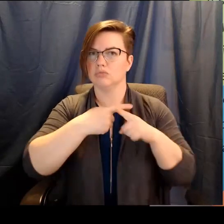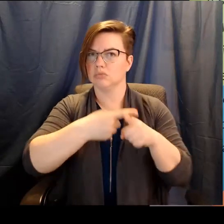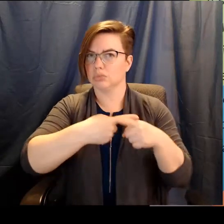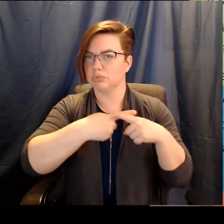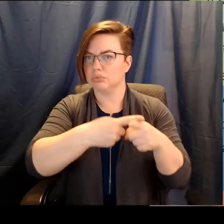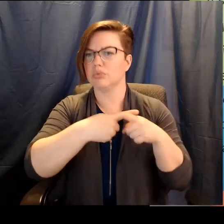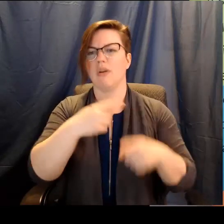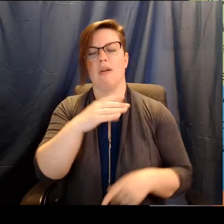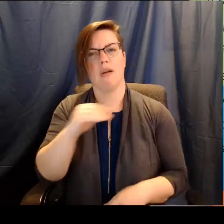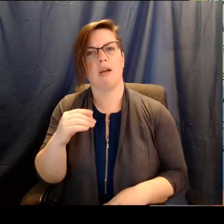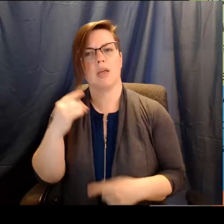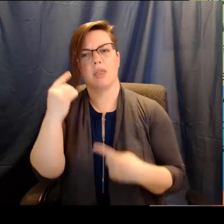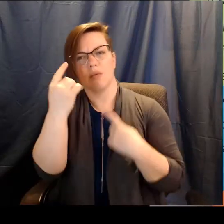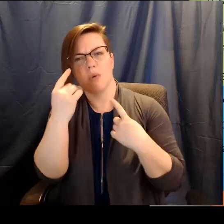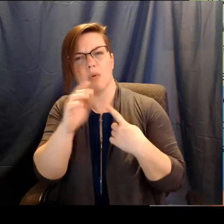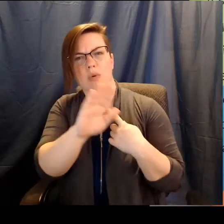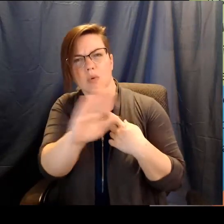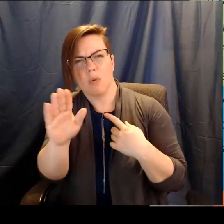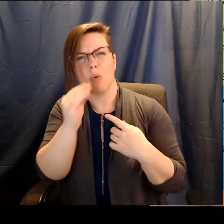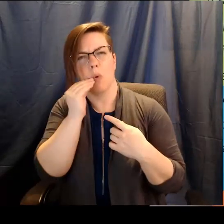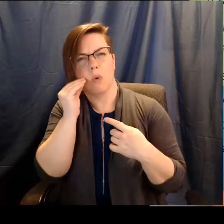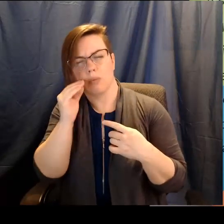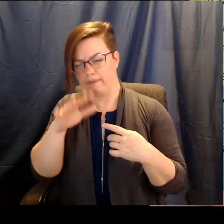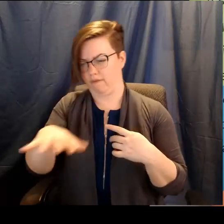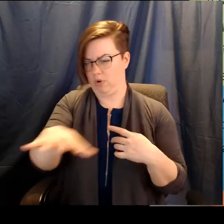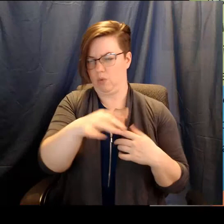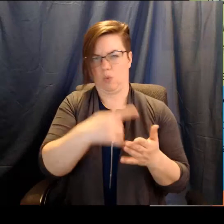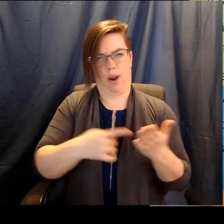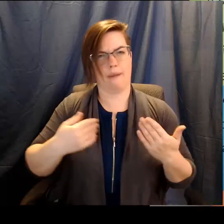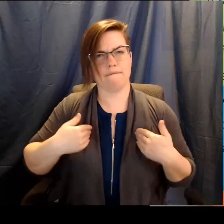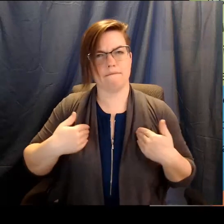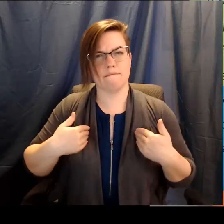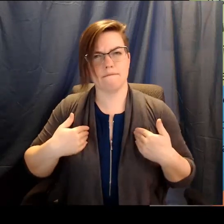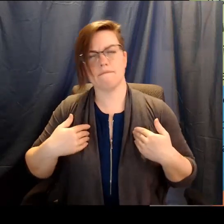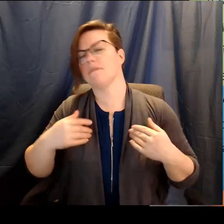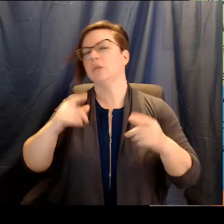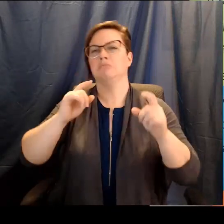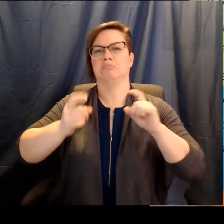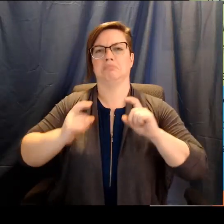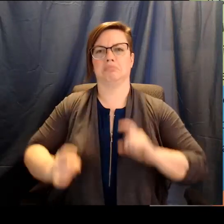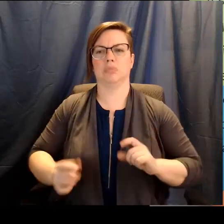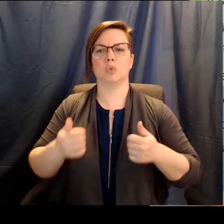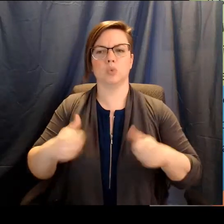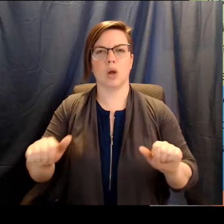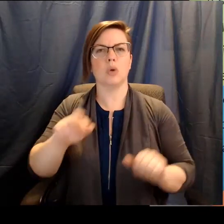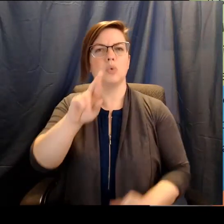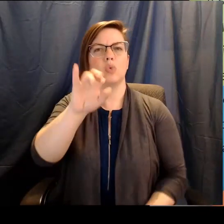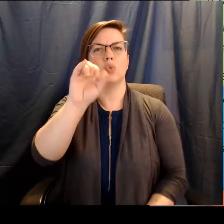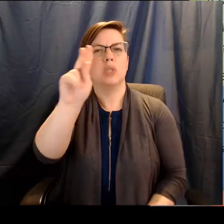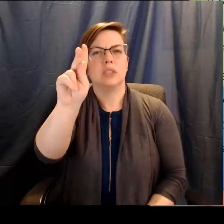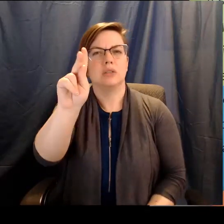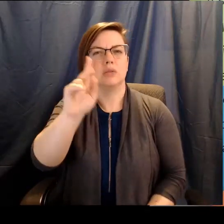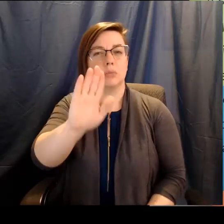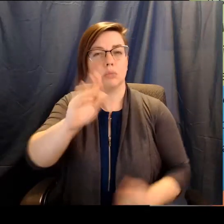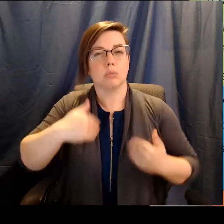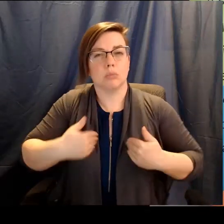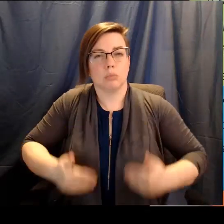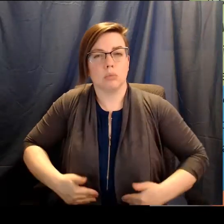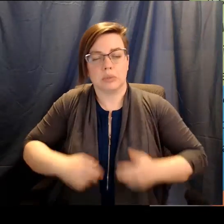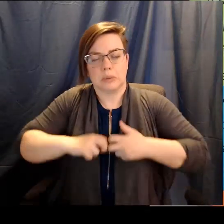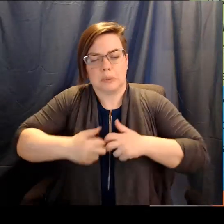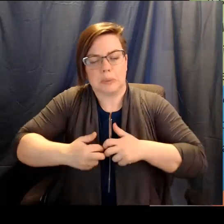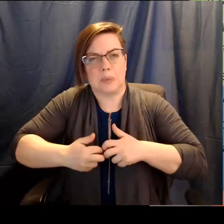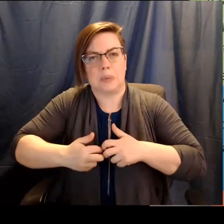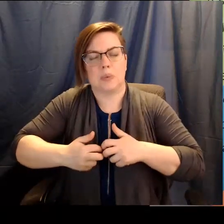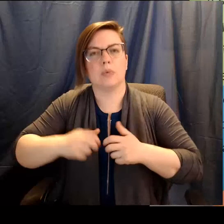work at home as comfortably and with as little risk as possible to your body. So that brings us to the end